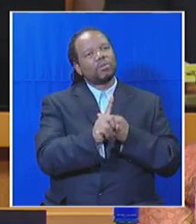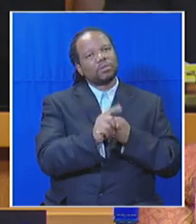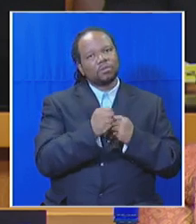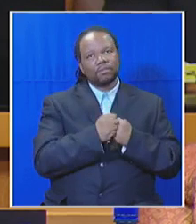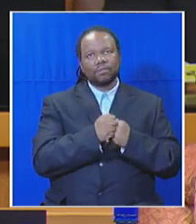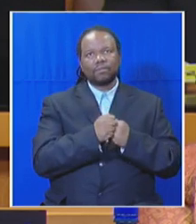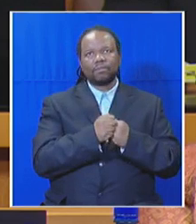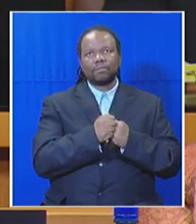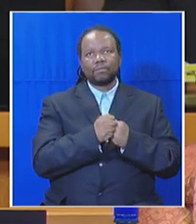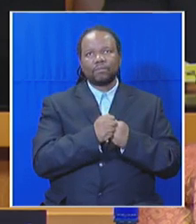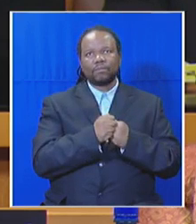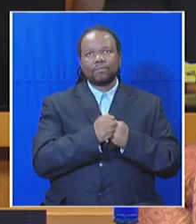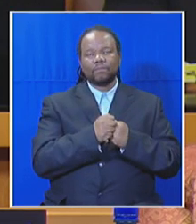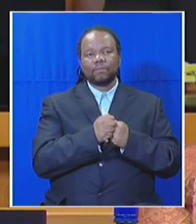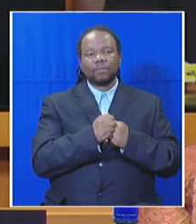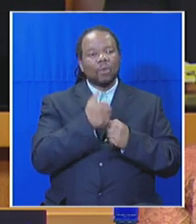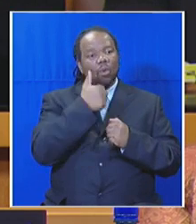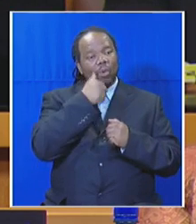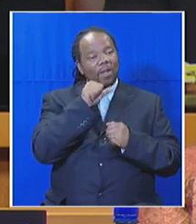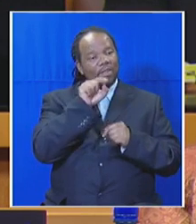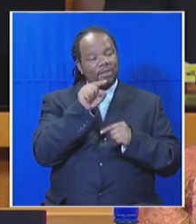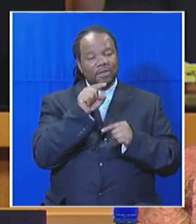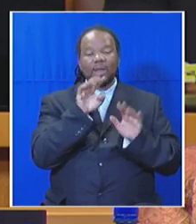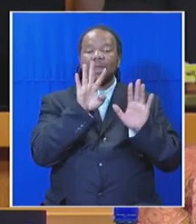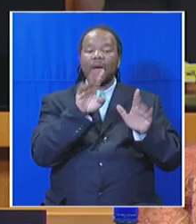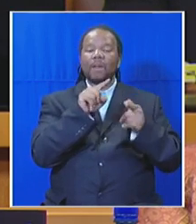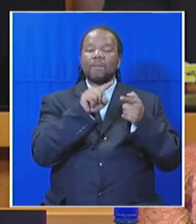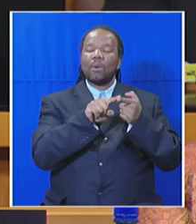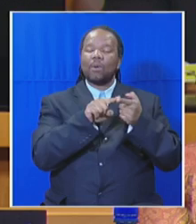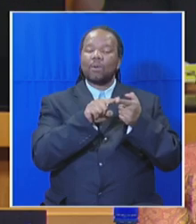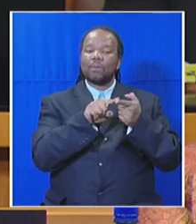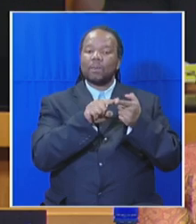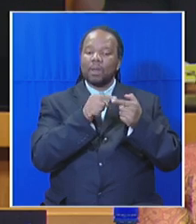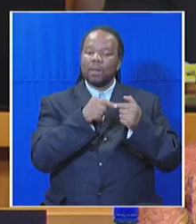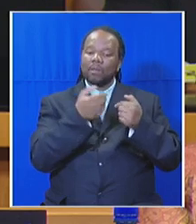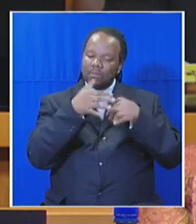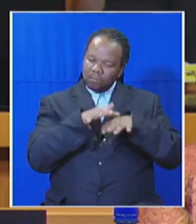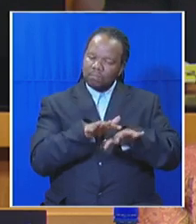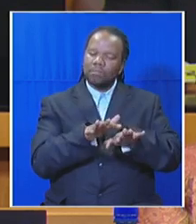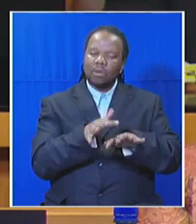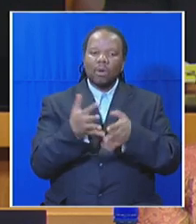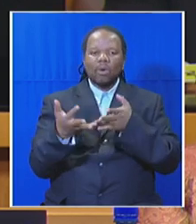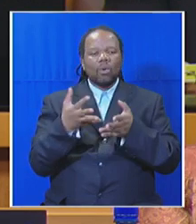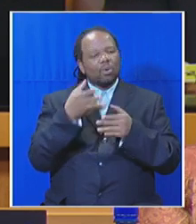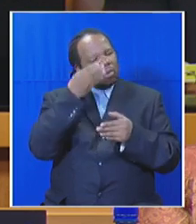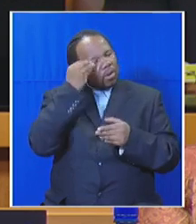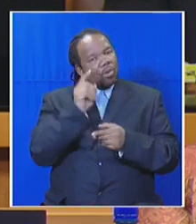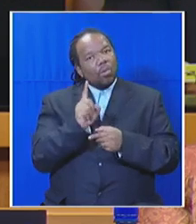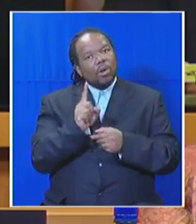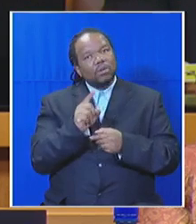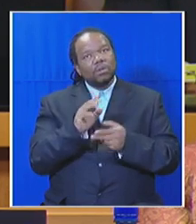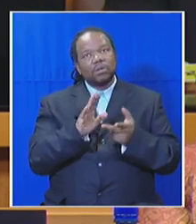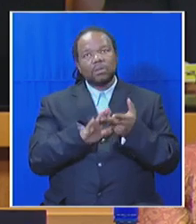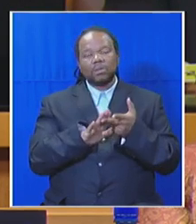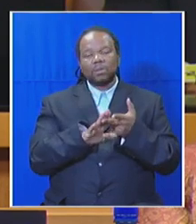in rolling out the 9-point plan, what are the lessons that have been learned? But also the progress, just to give a